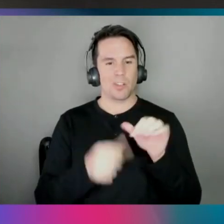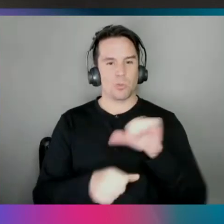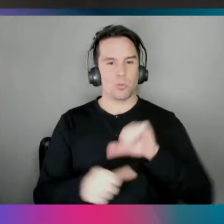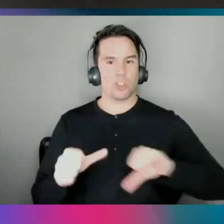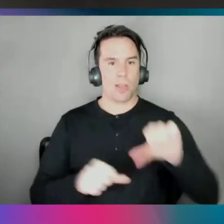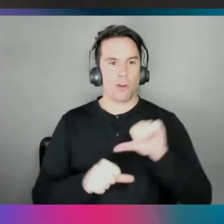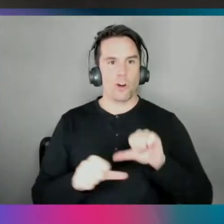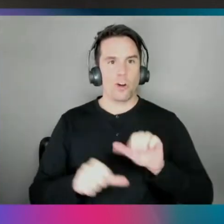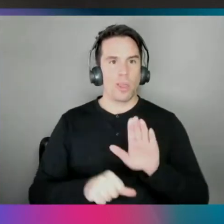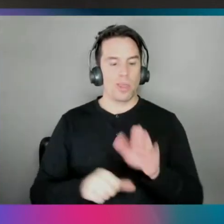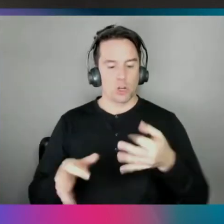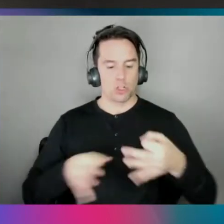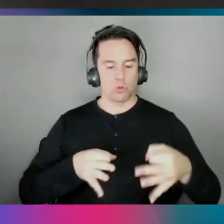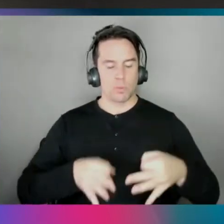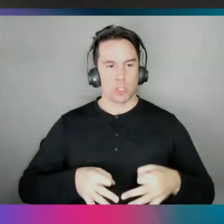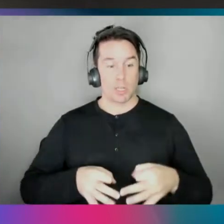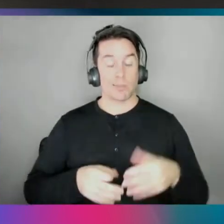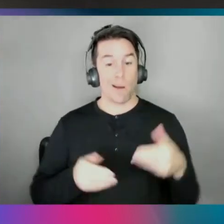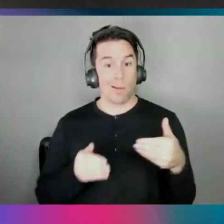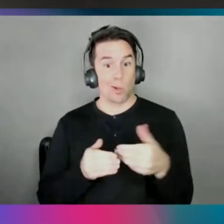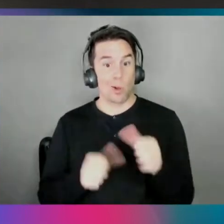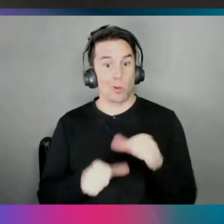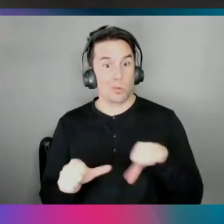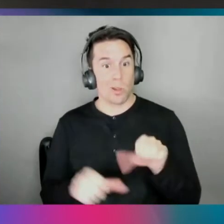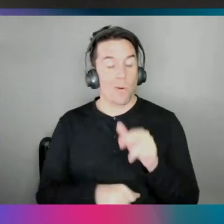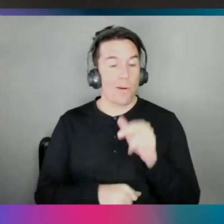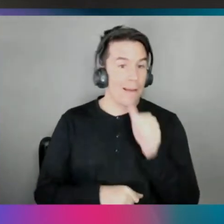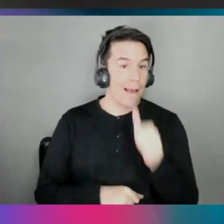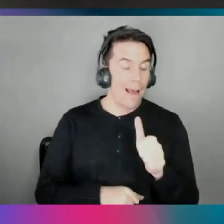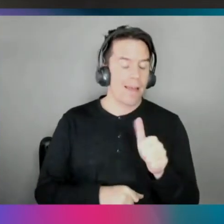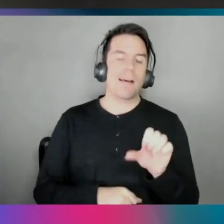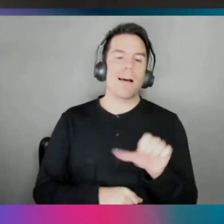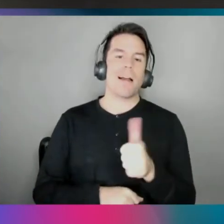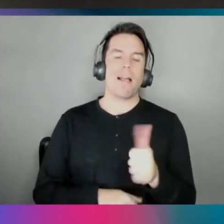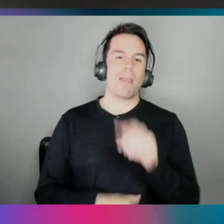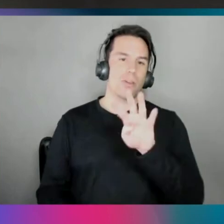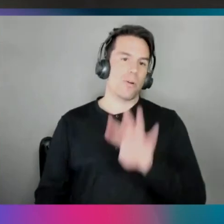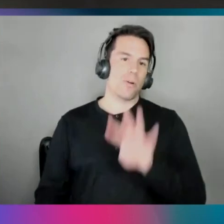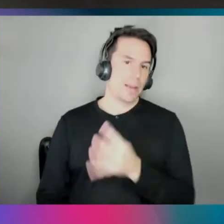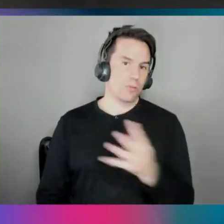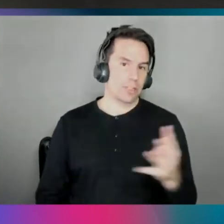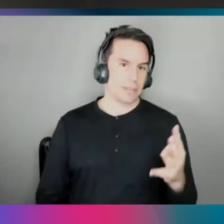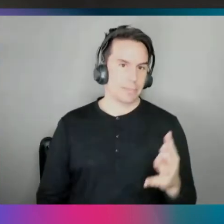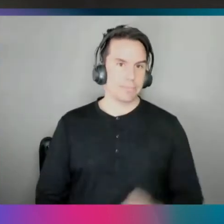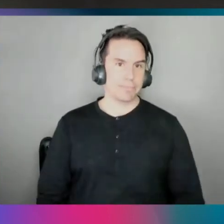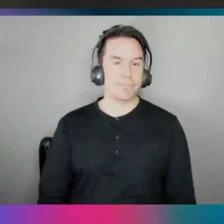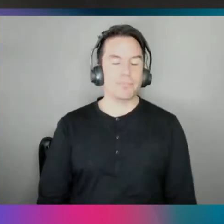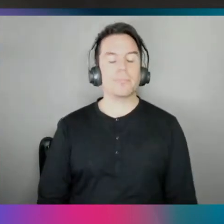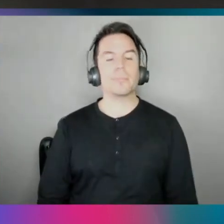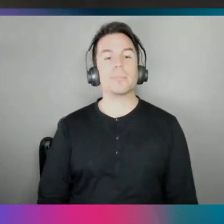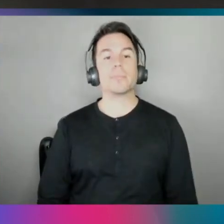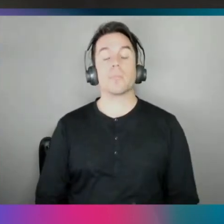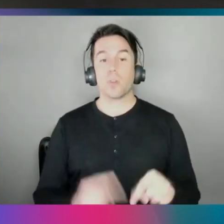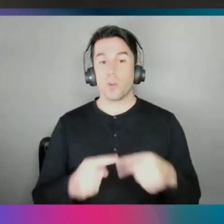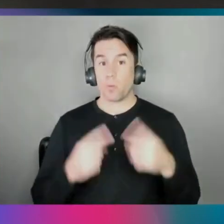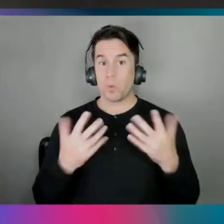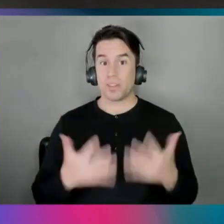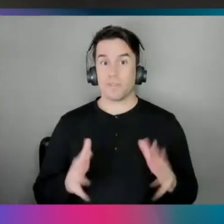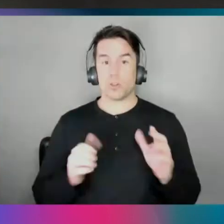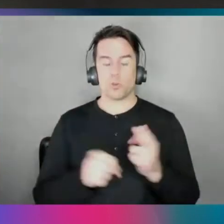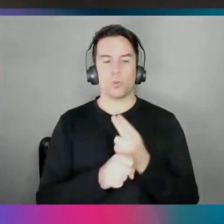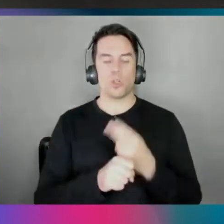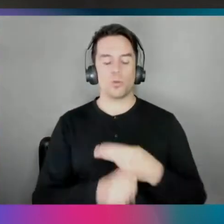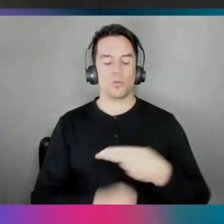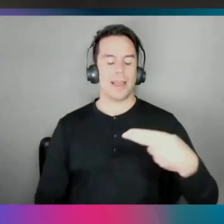and things like that. Again, it's coming up with another matrix. And when it's all said and done, then we do this H stack,